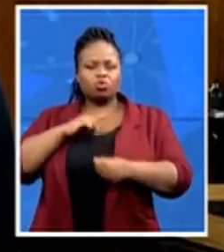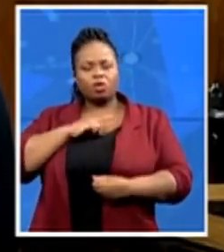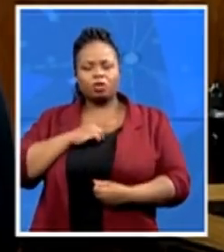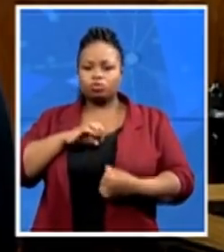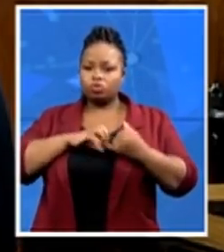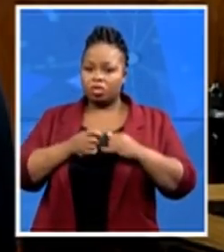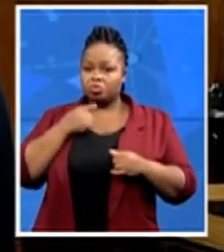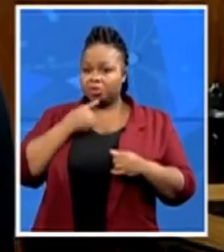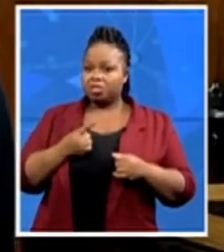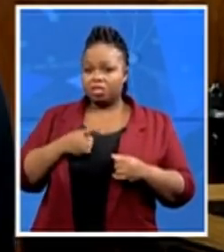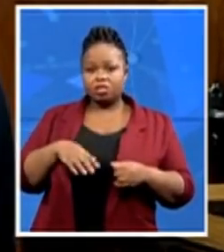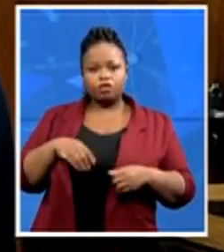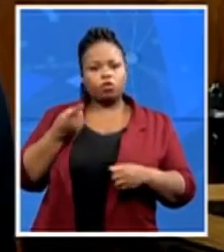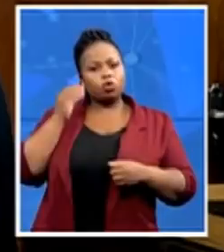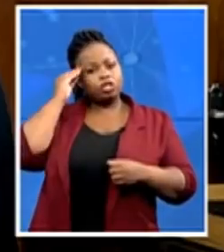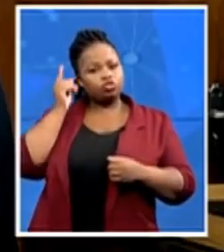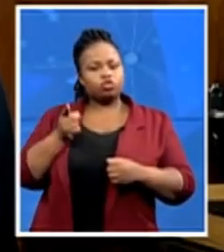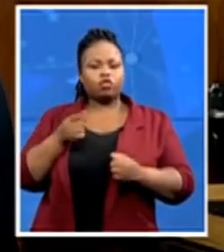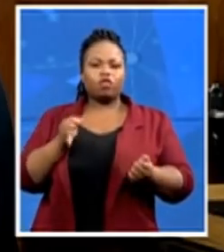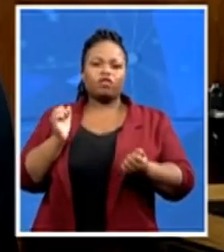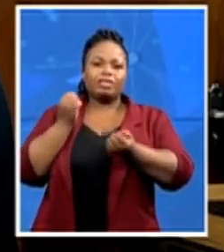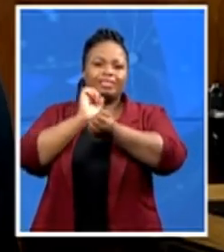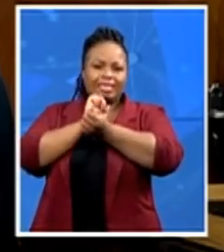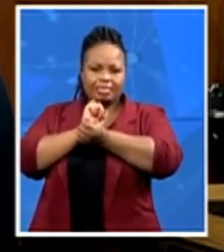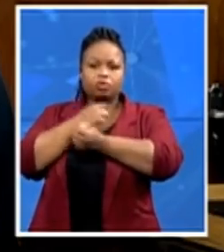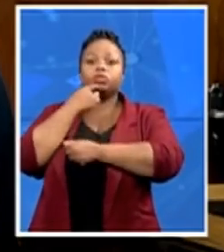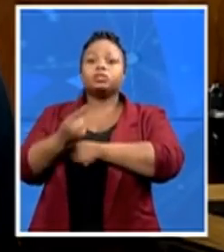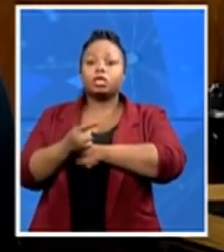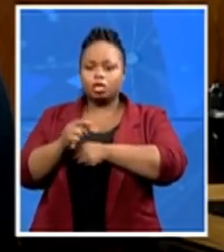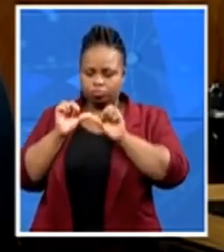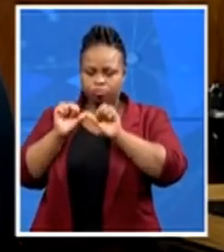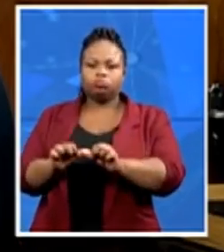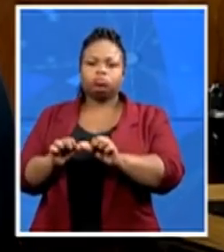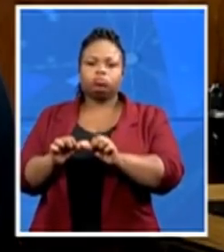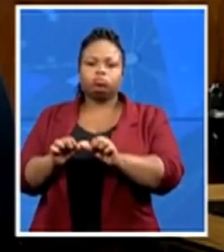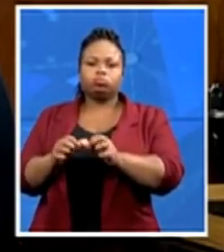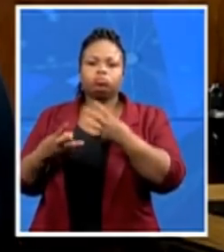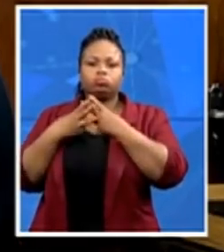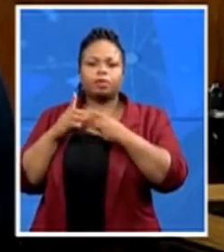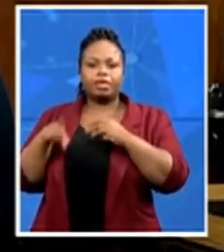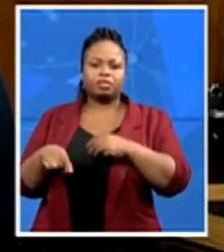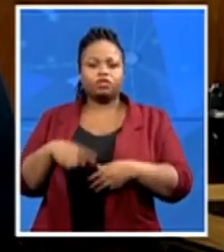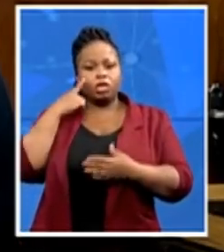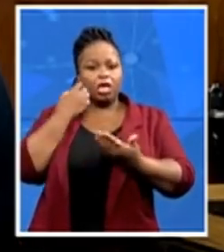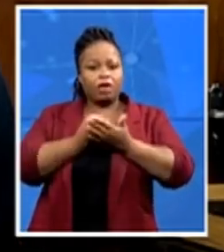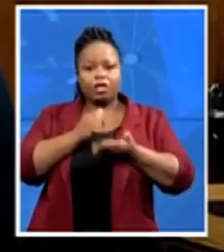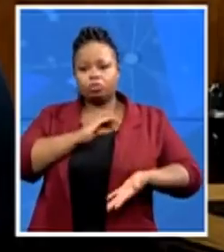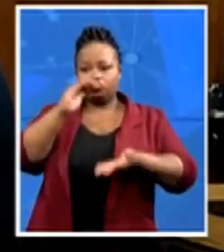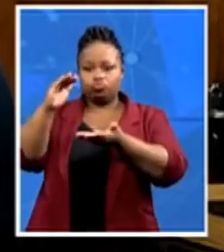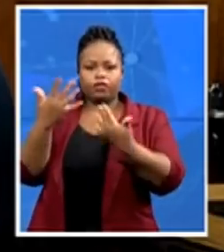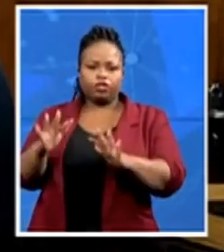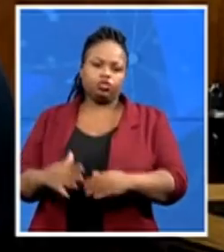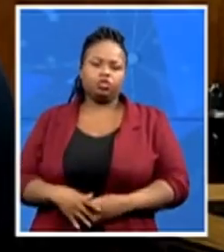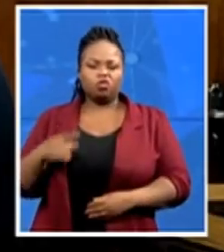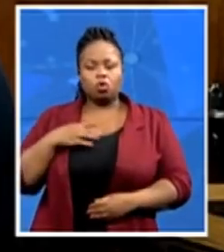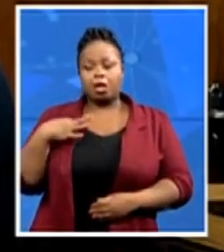incarceration on the evidence before you. That's the core of this application. Now, Your Worship,